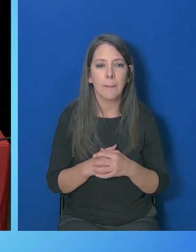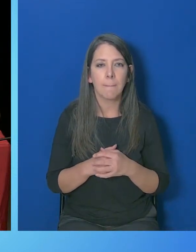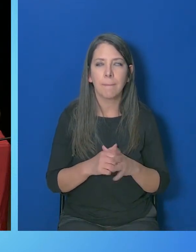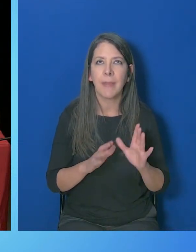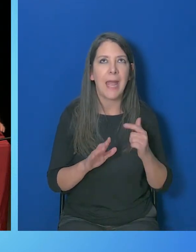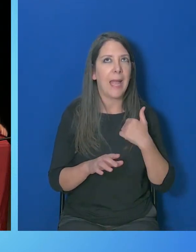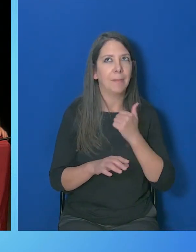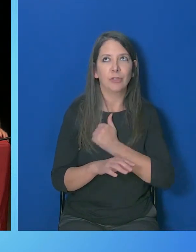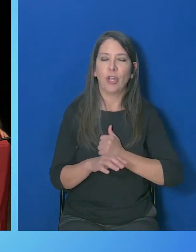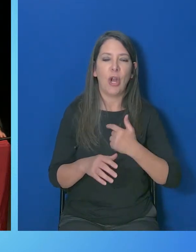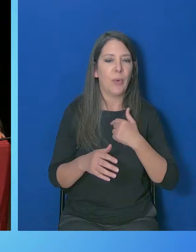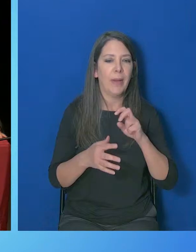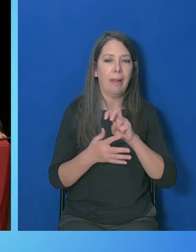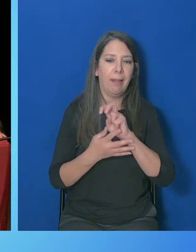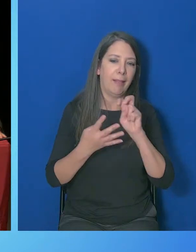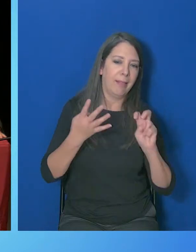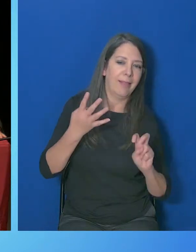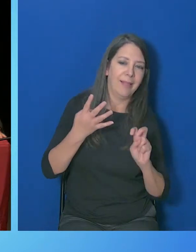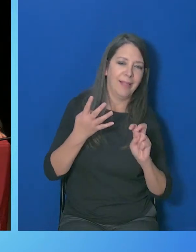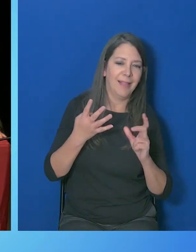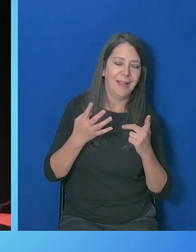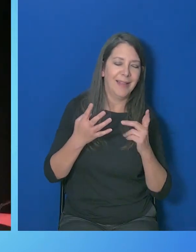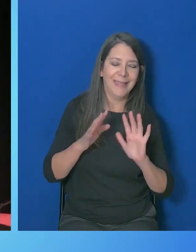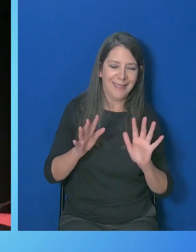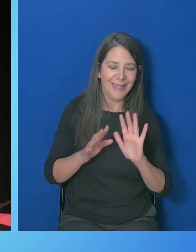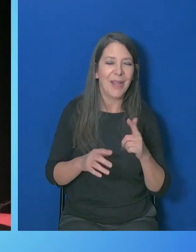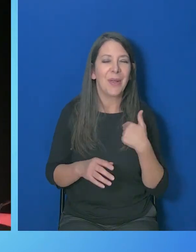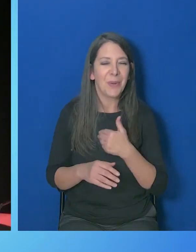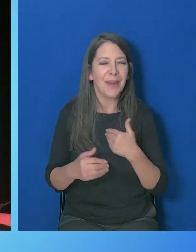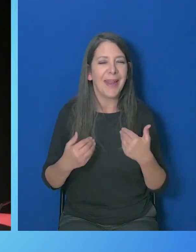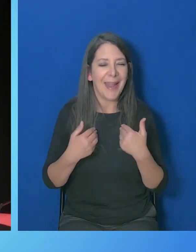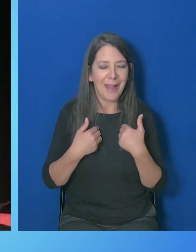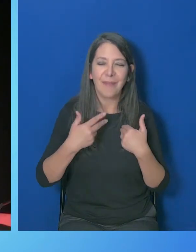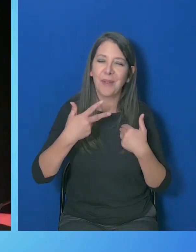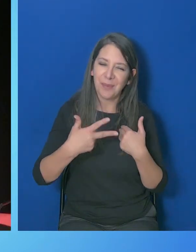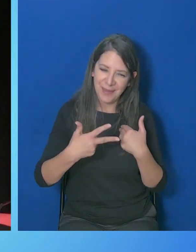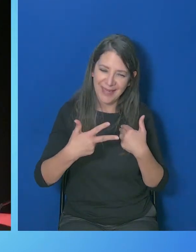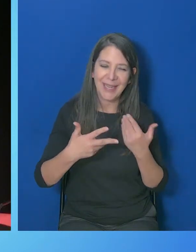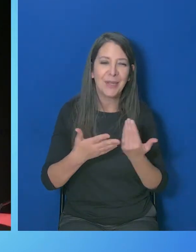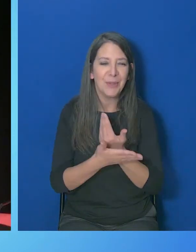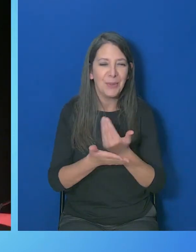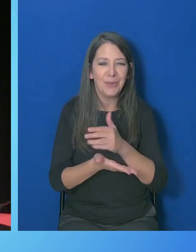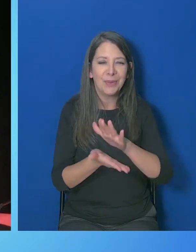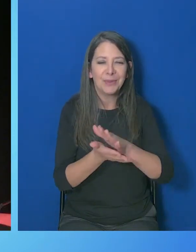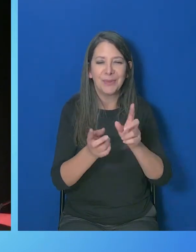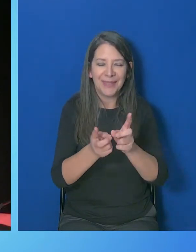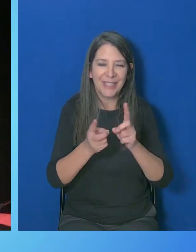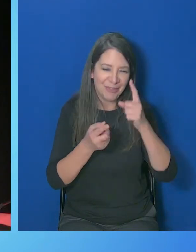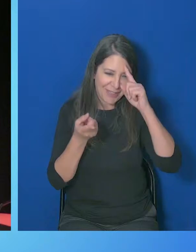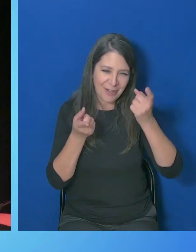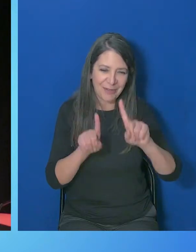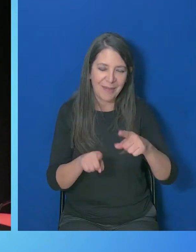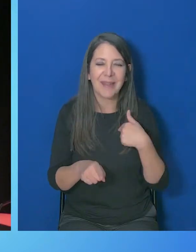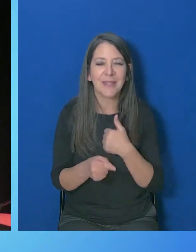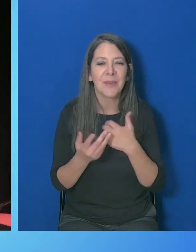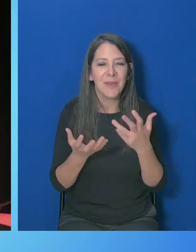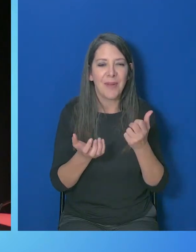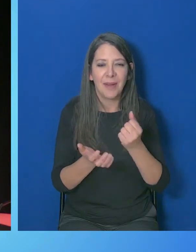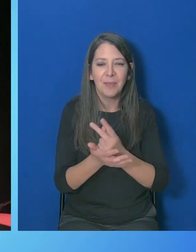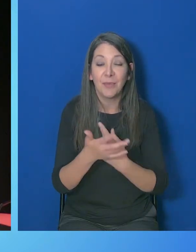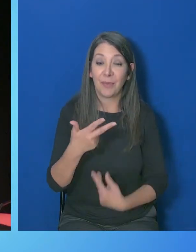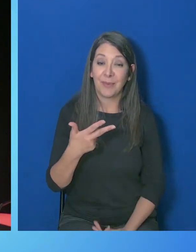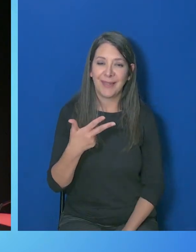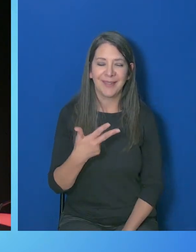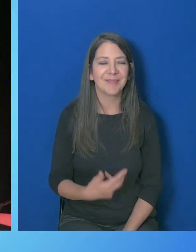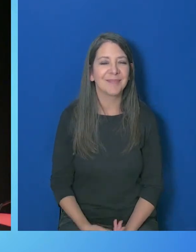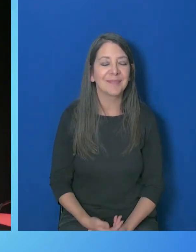I'm sorry, I got ahead on the agenda. Sorry. We have 3 new district agreements that we would like approved. If you have